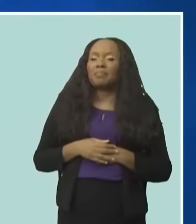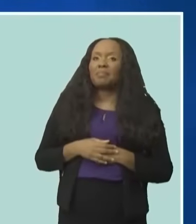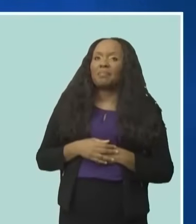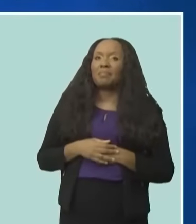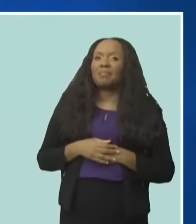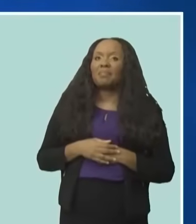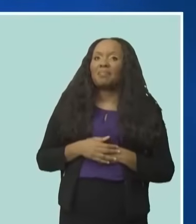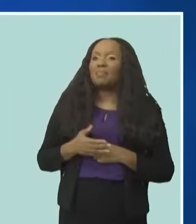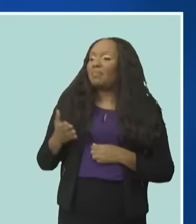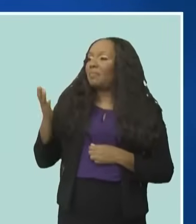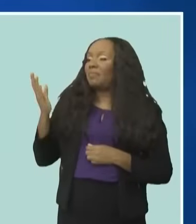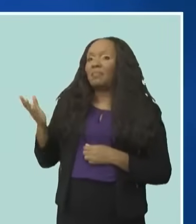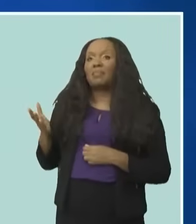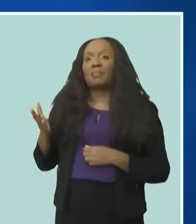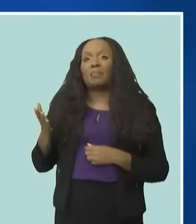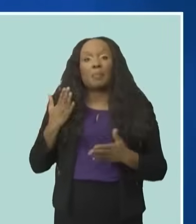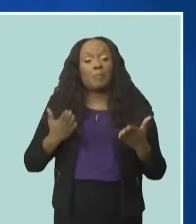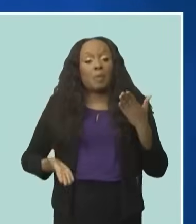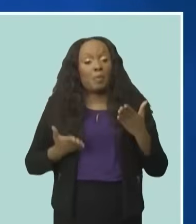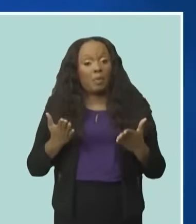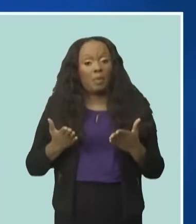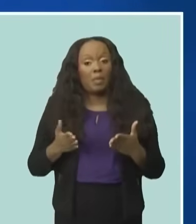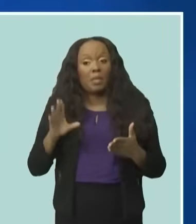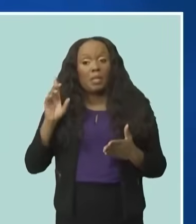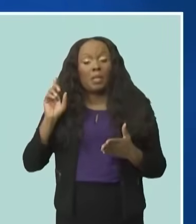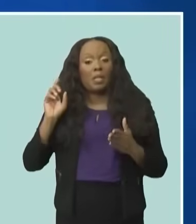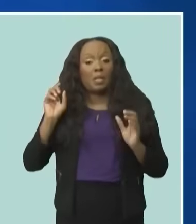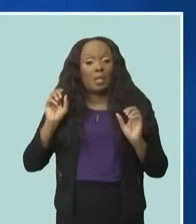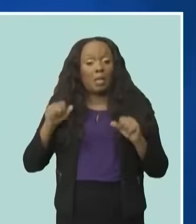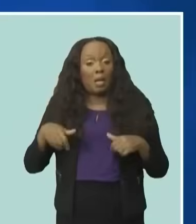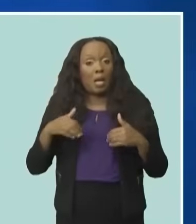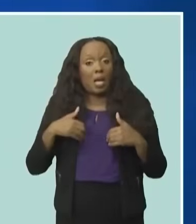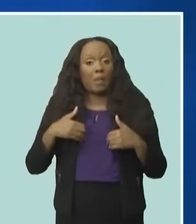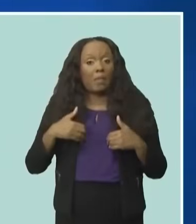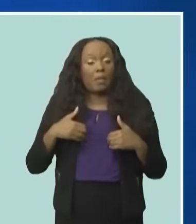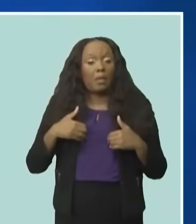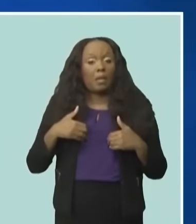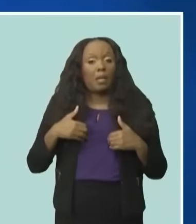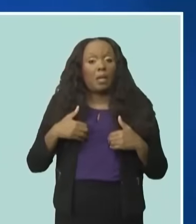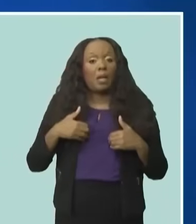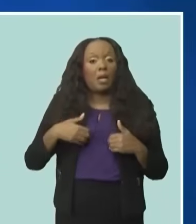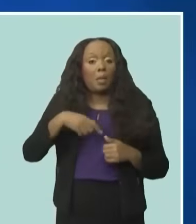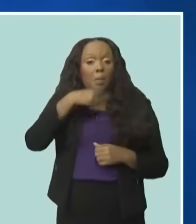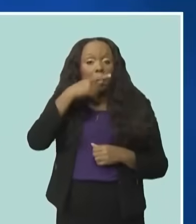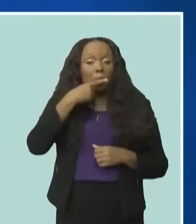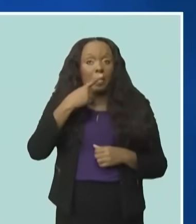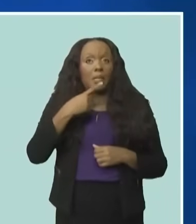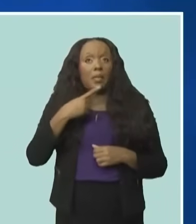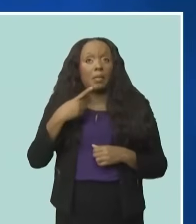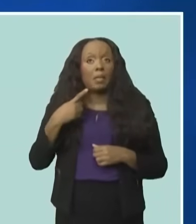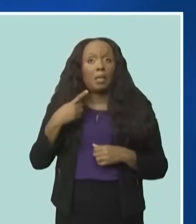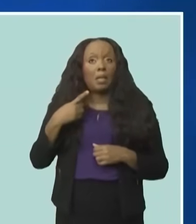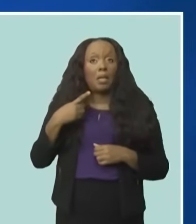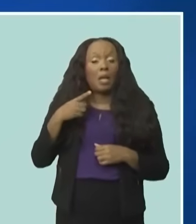a public bathroom just like there, but I know that they've got to be very careful because they've got a lot of